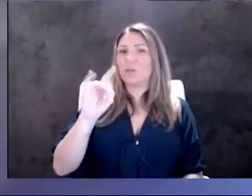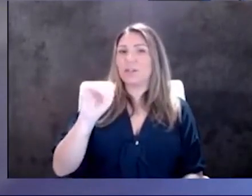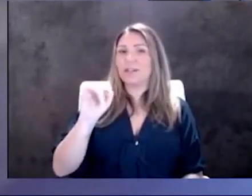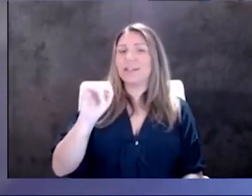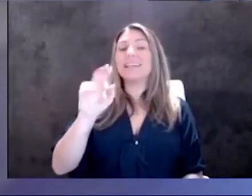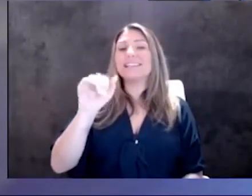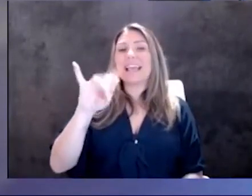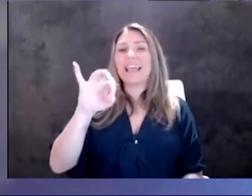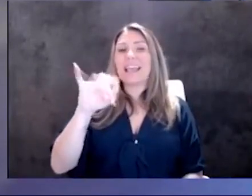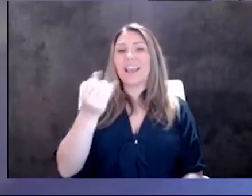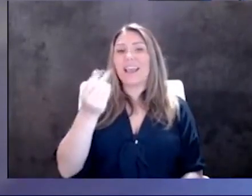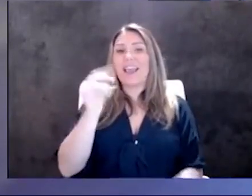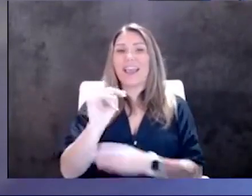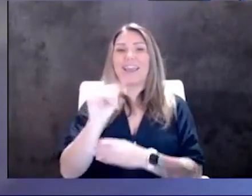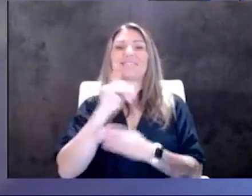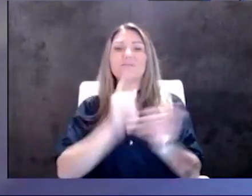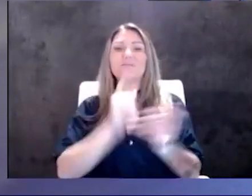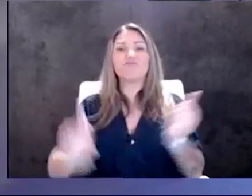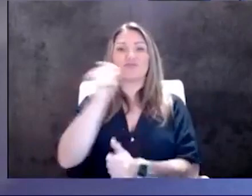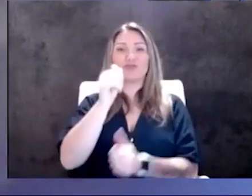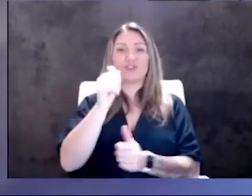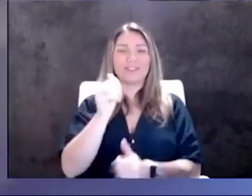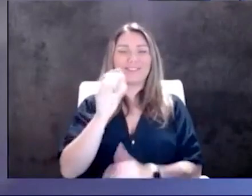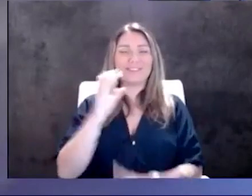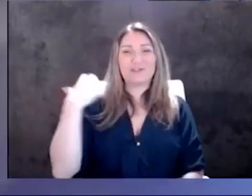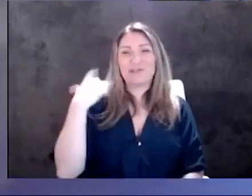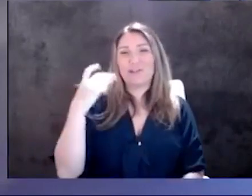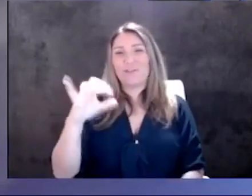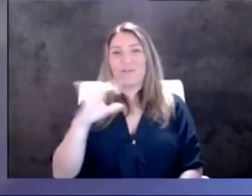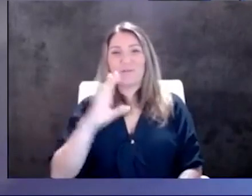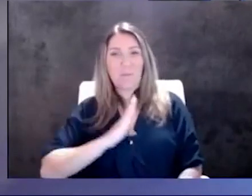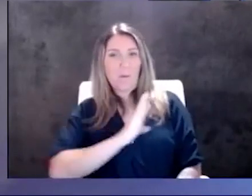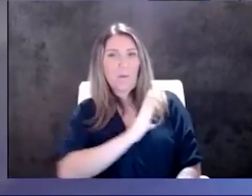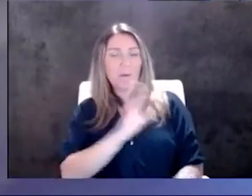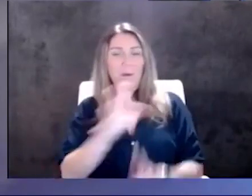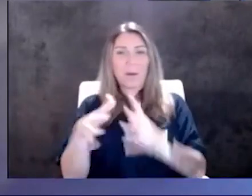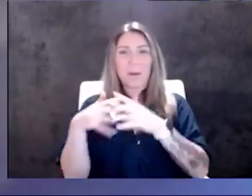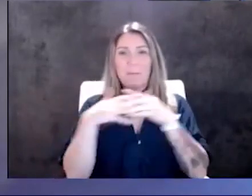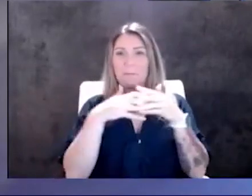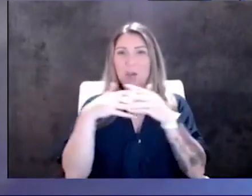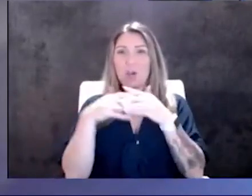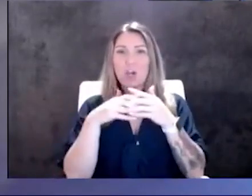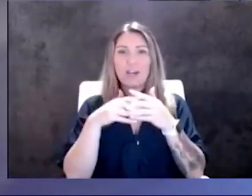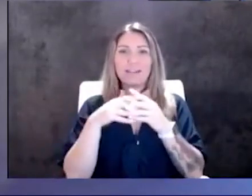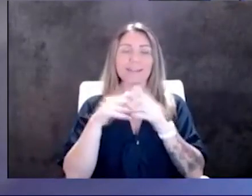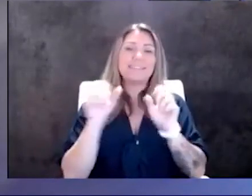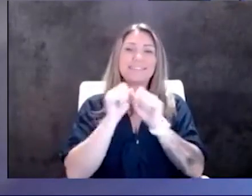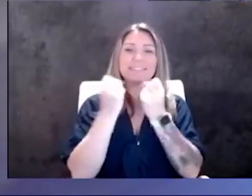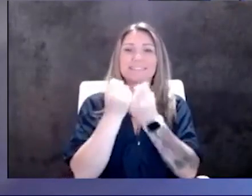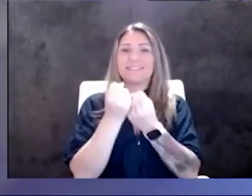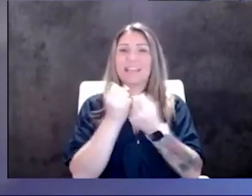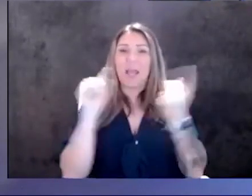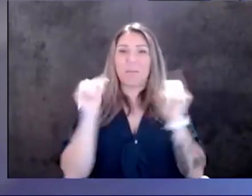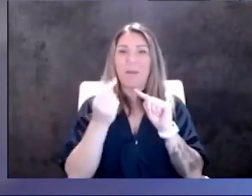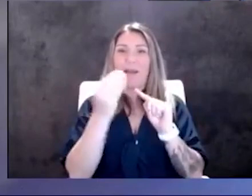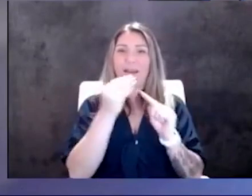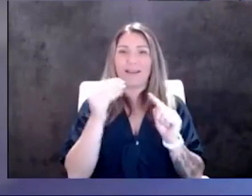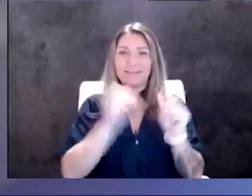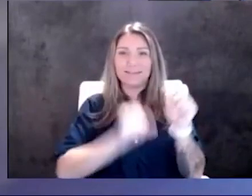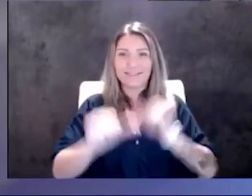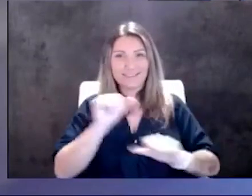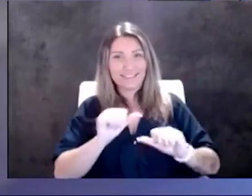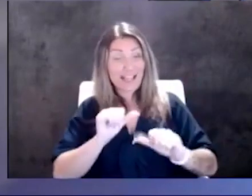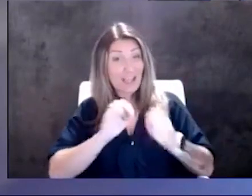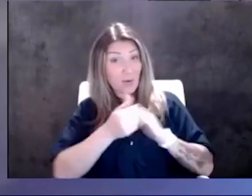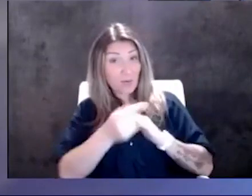Medicine, and Vice Chairman of the Board at the American Society of Pain and Neuroscience. How are you today? I'm great. Thanks for having me today. So Winston is,